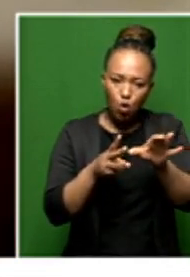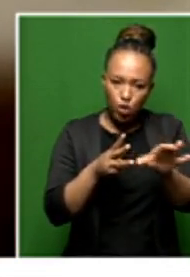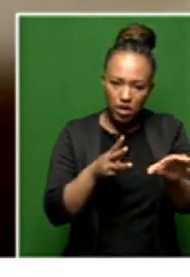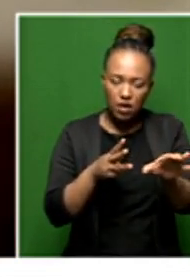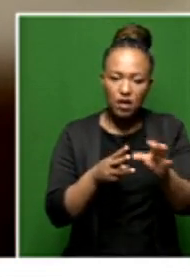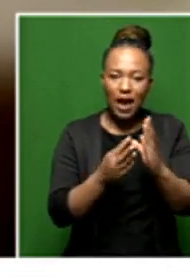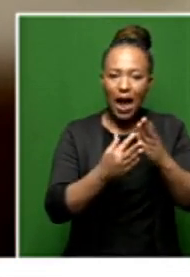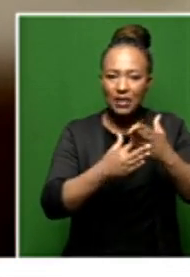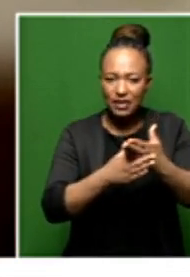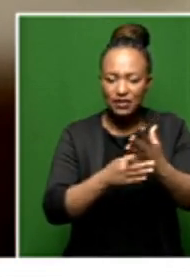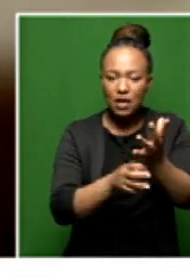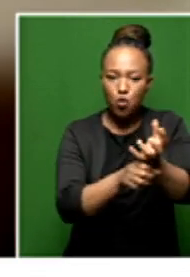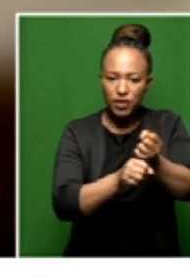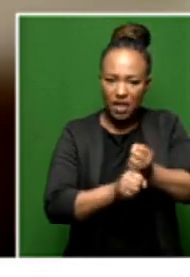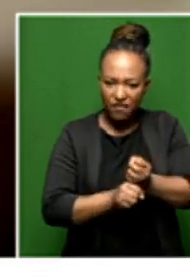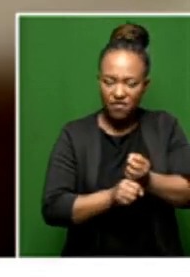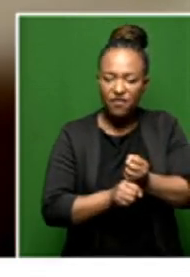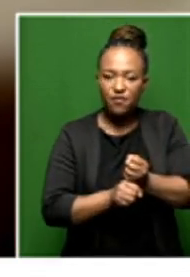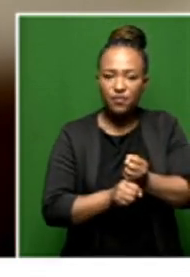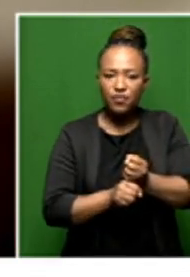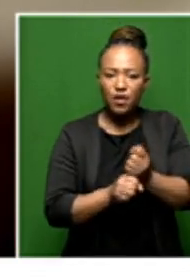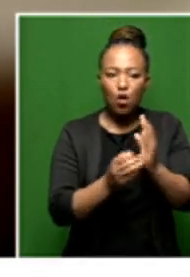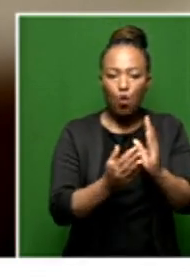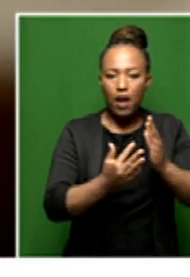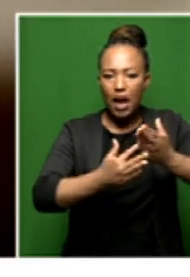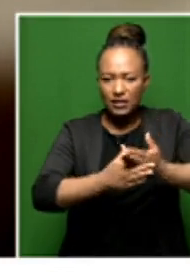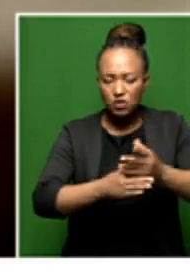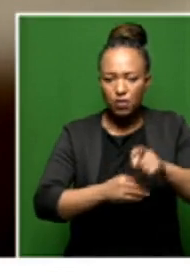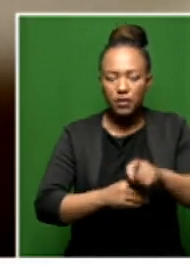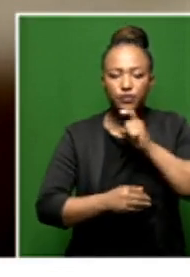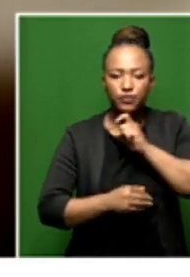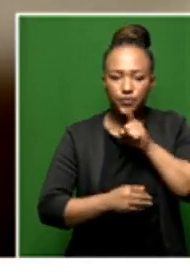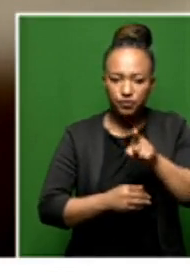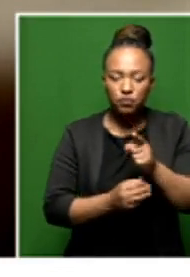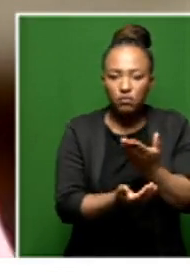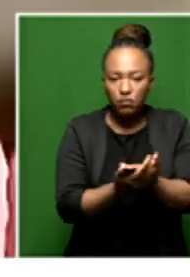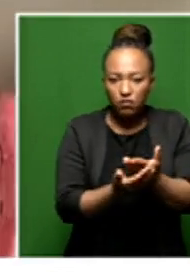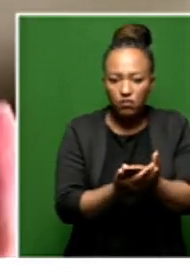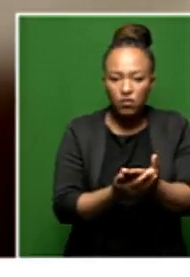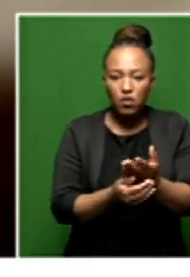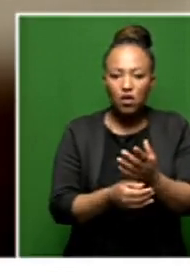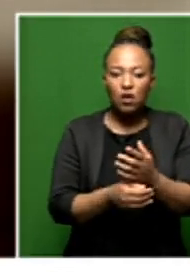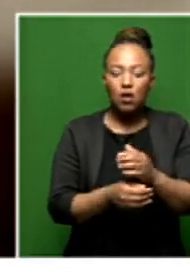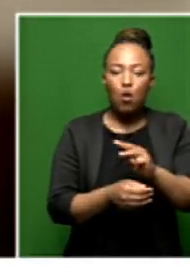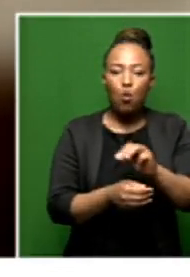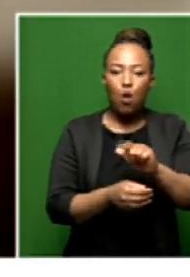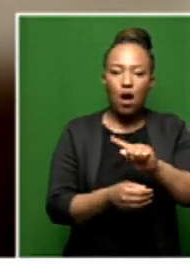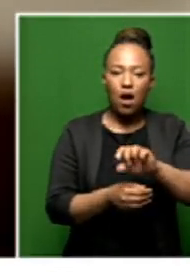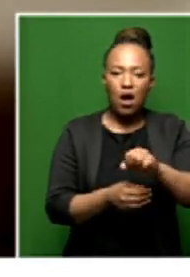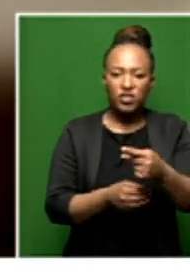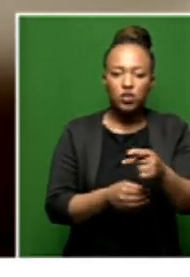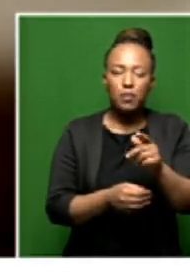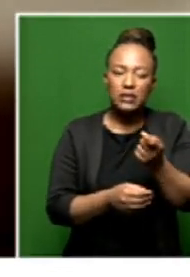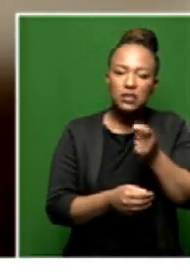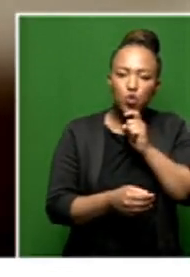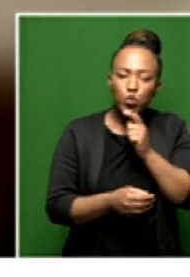watch, and reserve. So access are the ones that we should be using and they're available. Watch you should be using very, very sparingly.